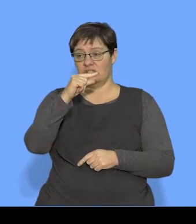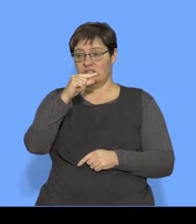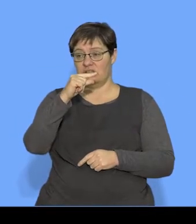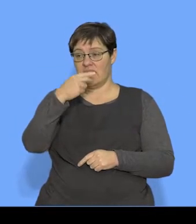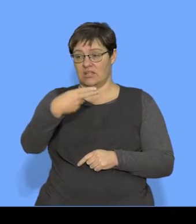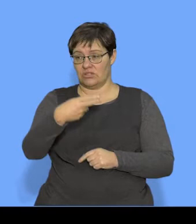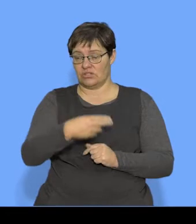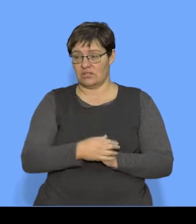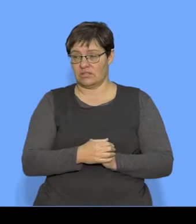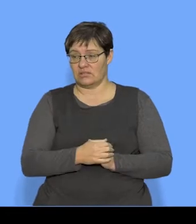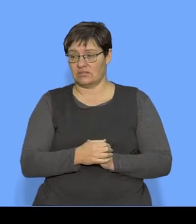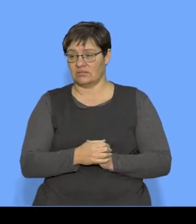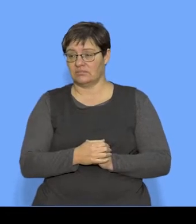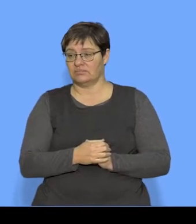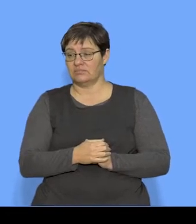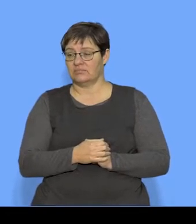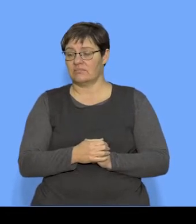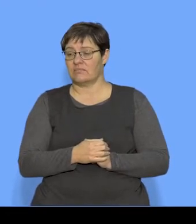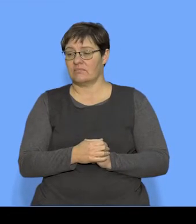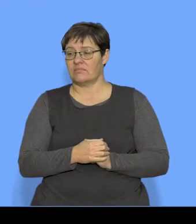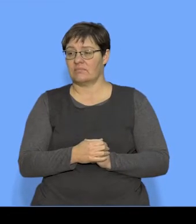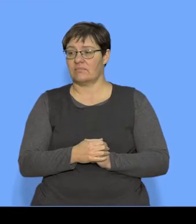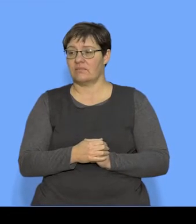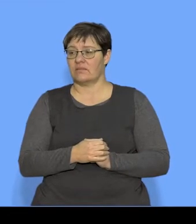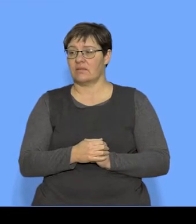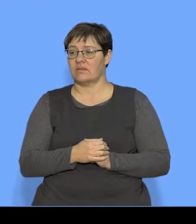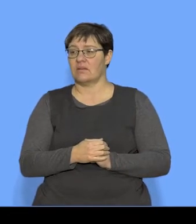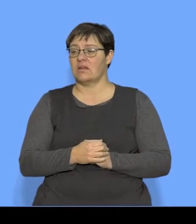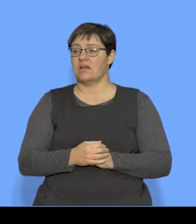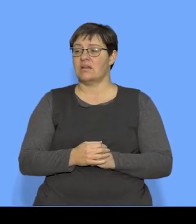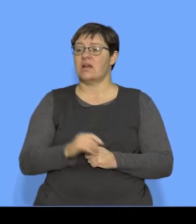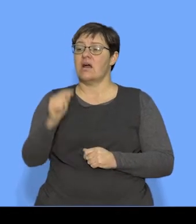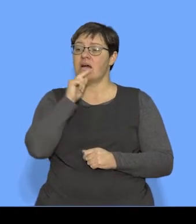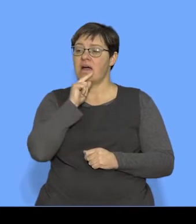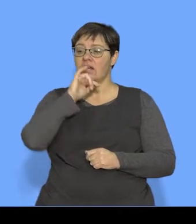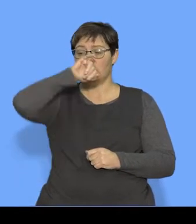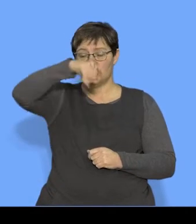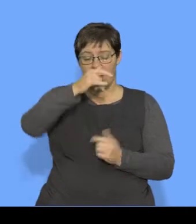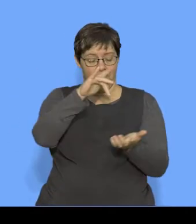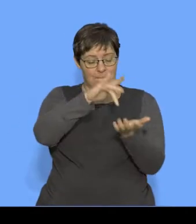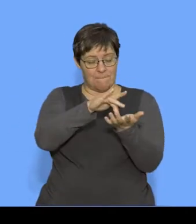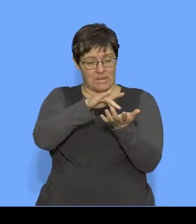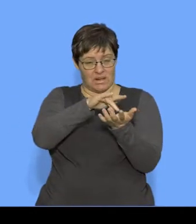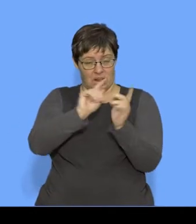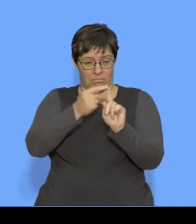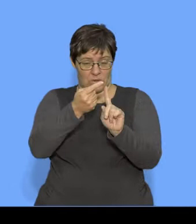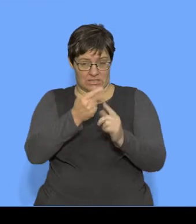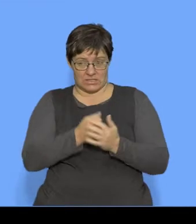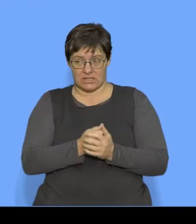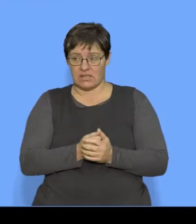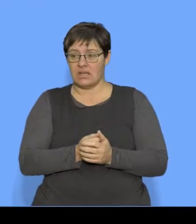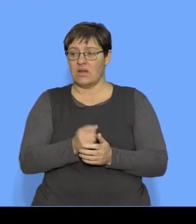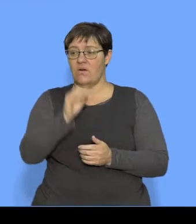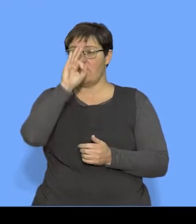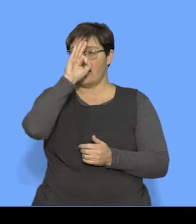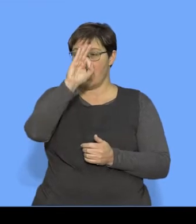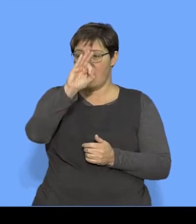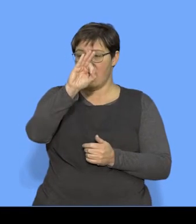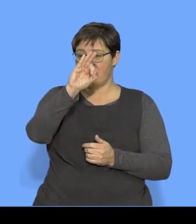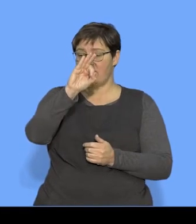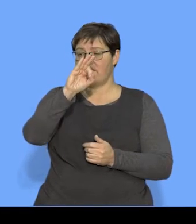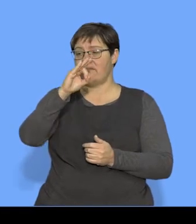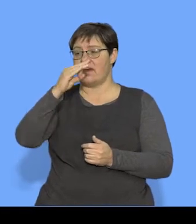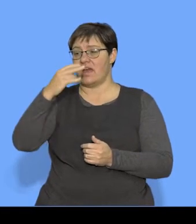triangle FGH. J is the midpoint of FH, right? J being the midpoint of FH